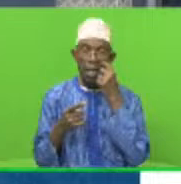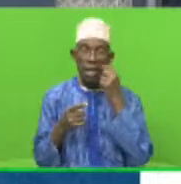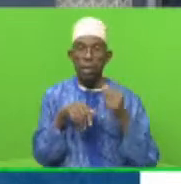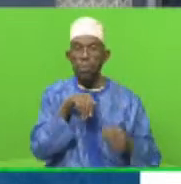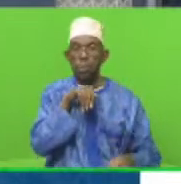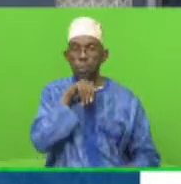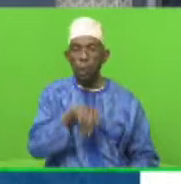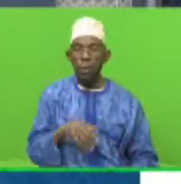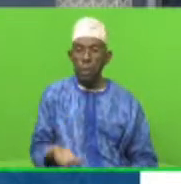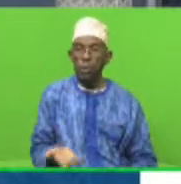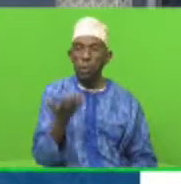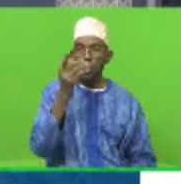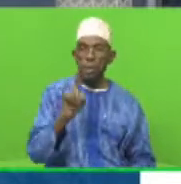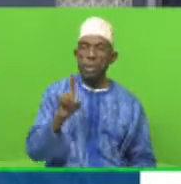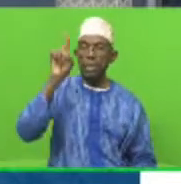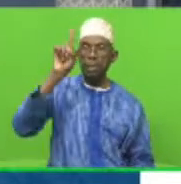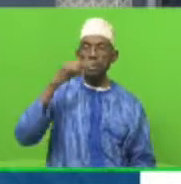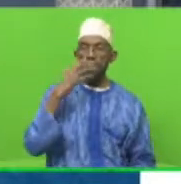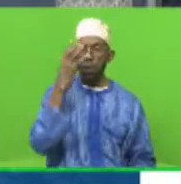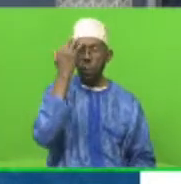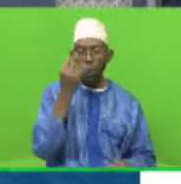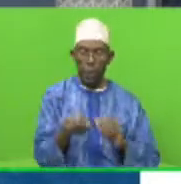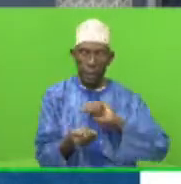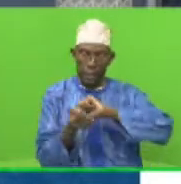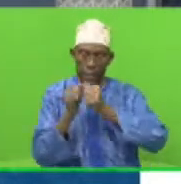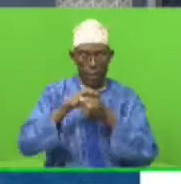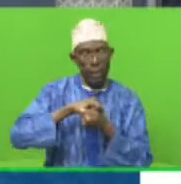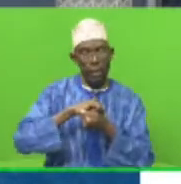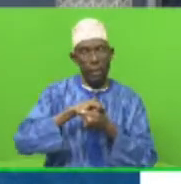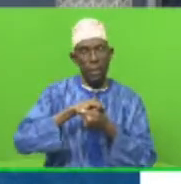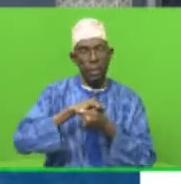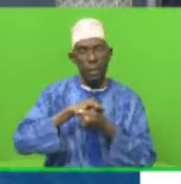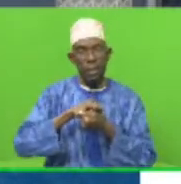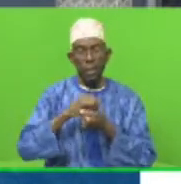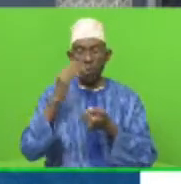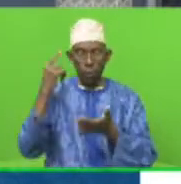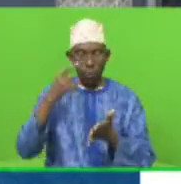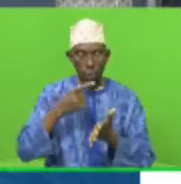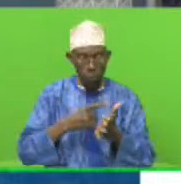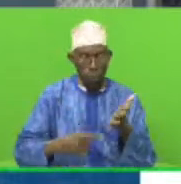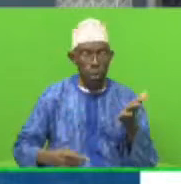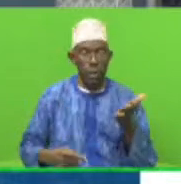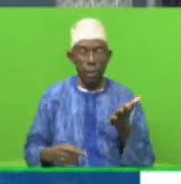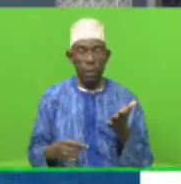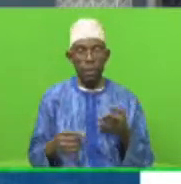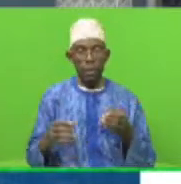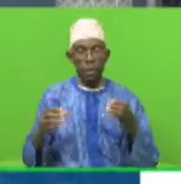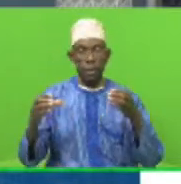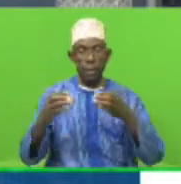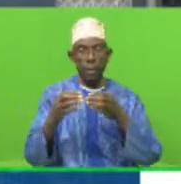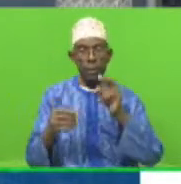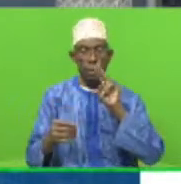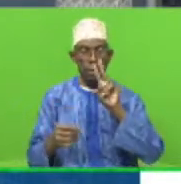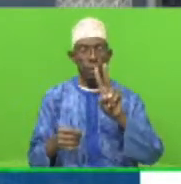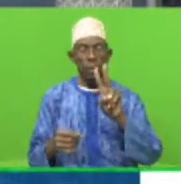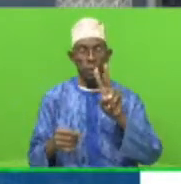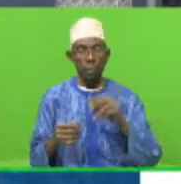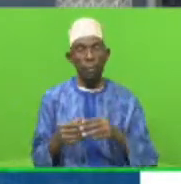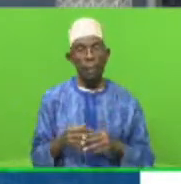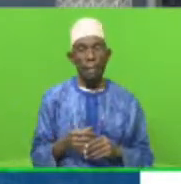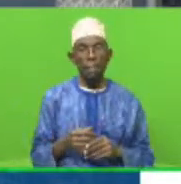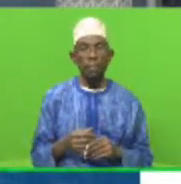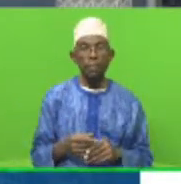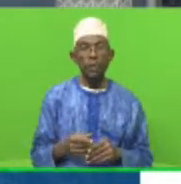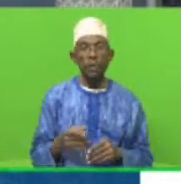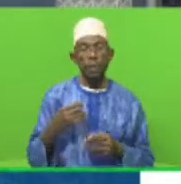Prophet sallallahu alayhi wa sallam said, is kwa nini tubadilike? This exactly what the second category is, taqleedul aba.